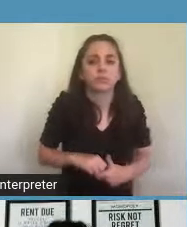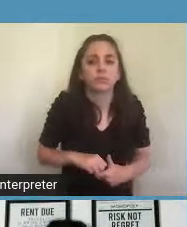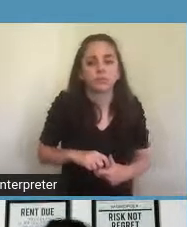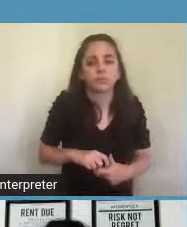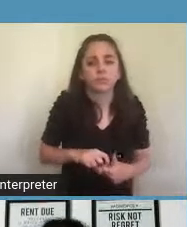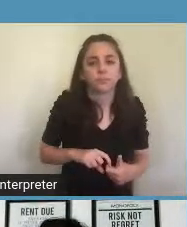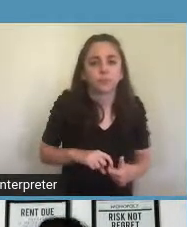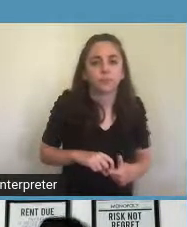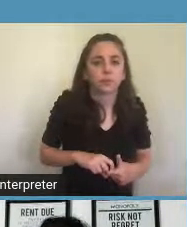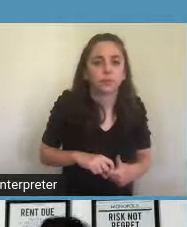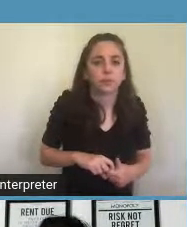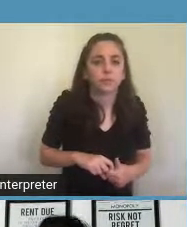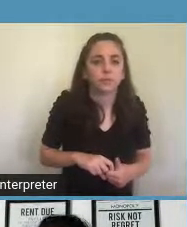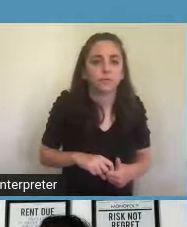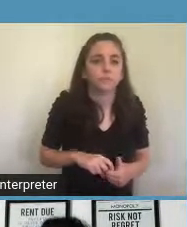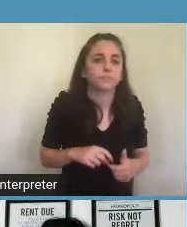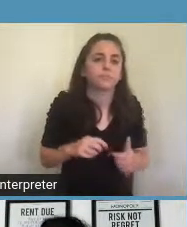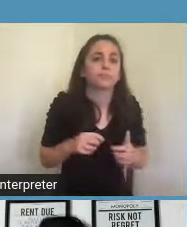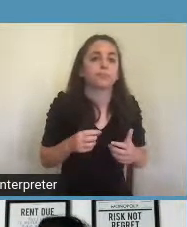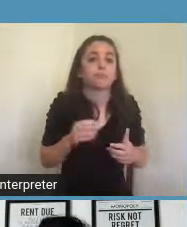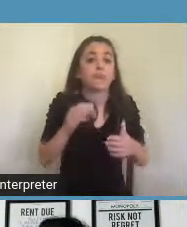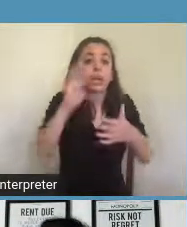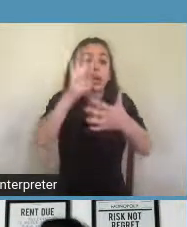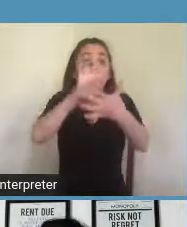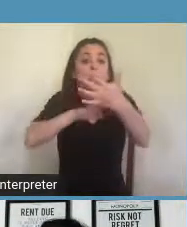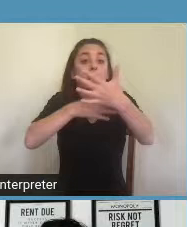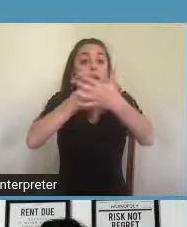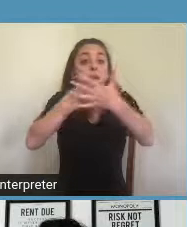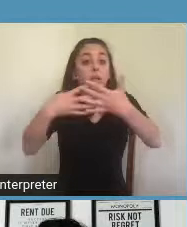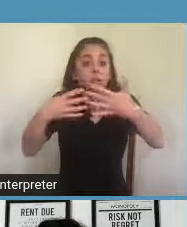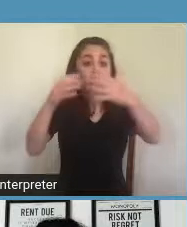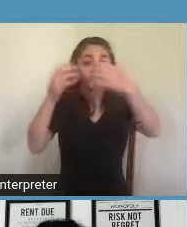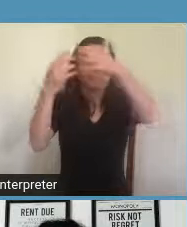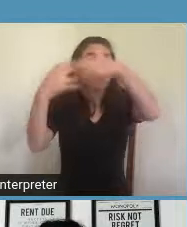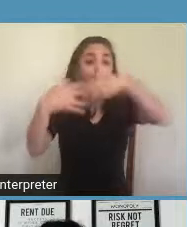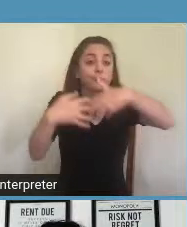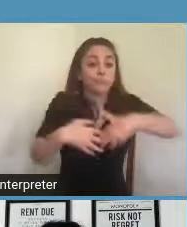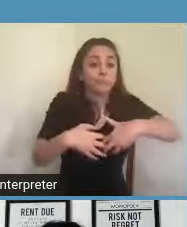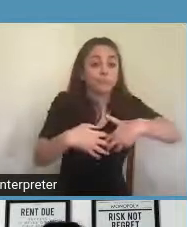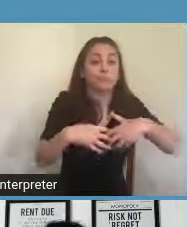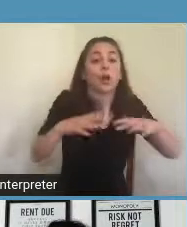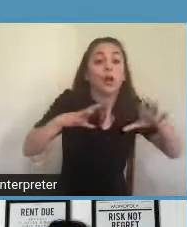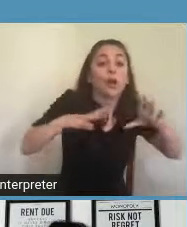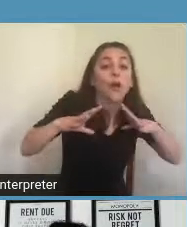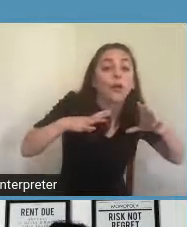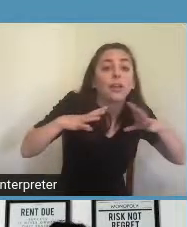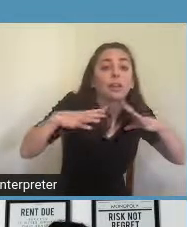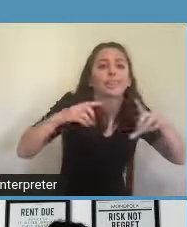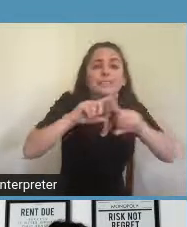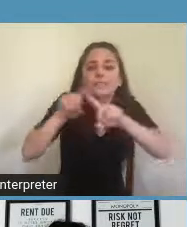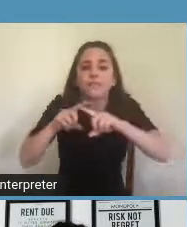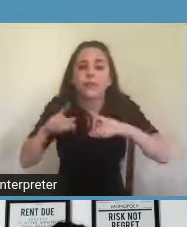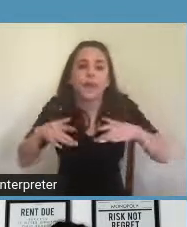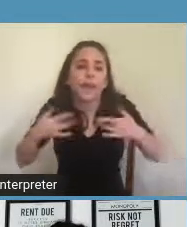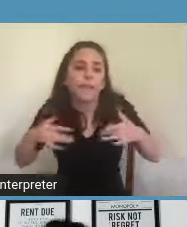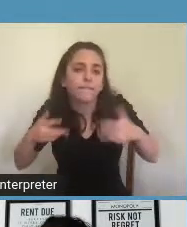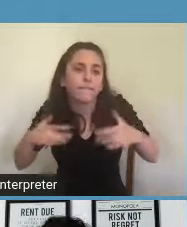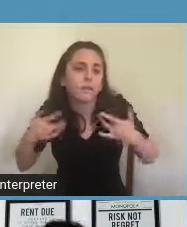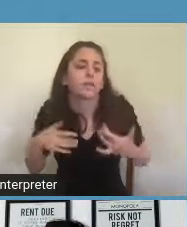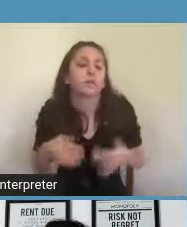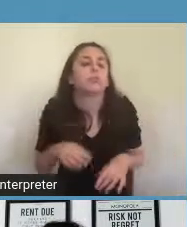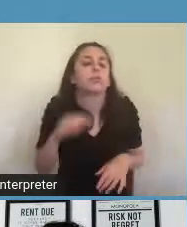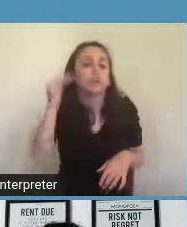The other one is aligning your content calendar with holidays and relevant events, right? So when kind of folks are really